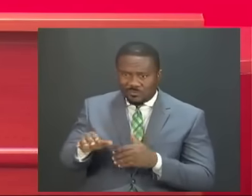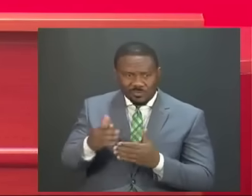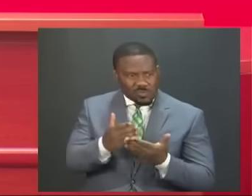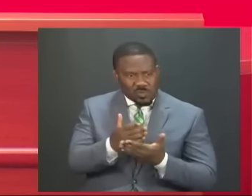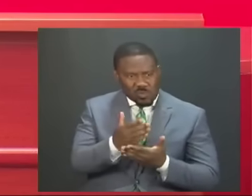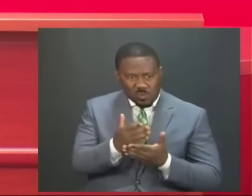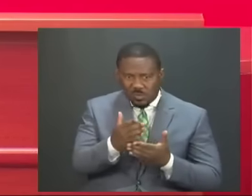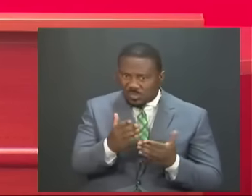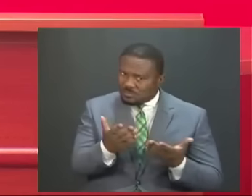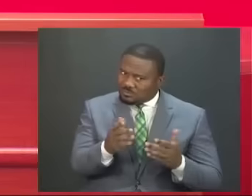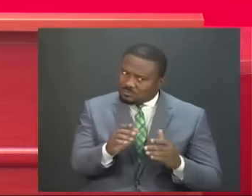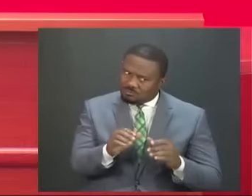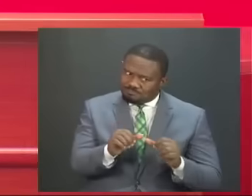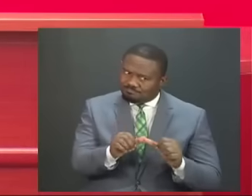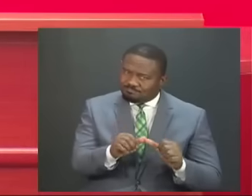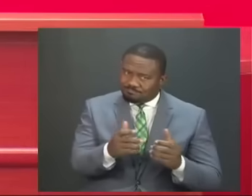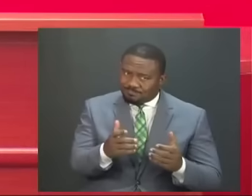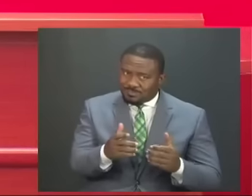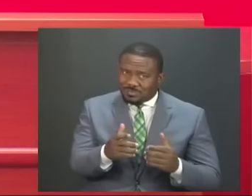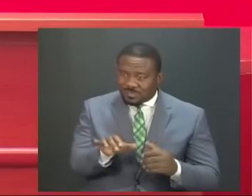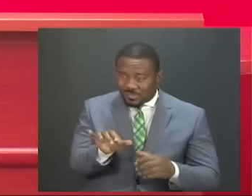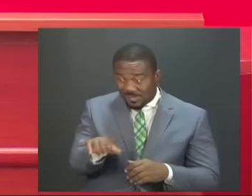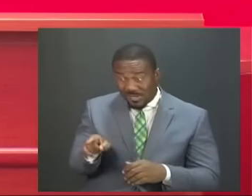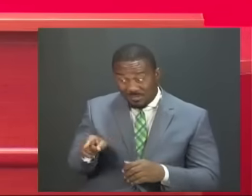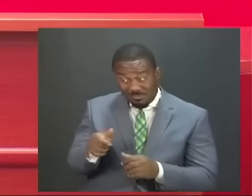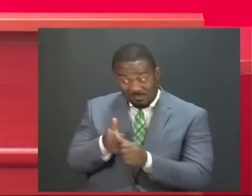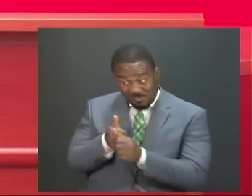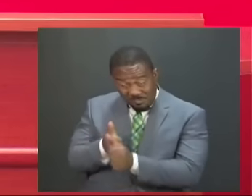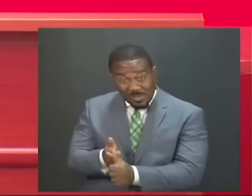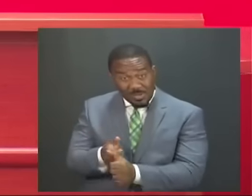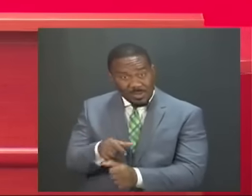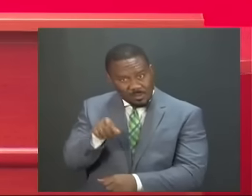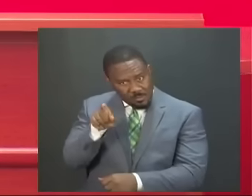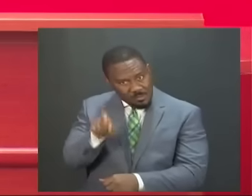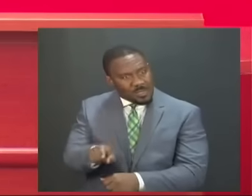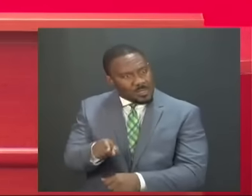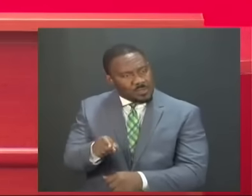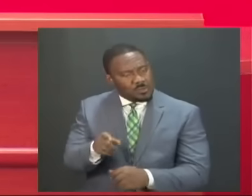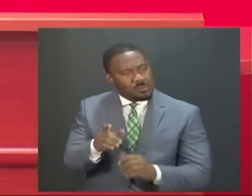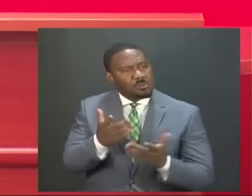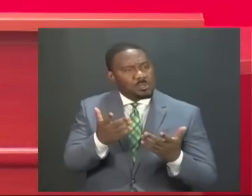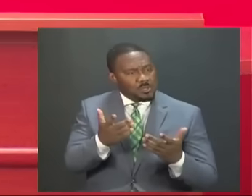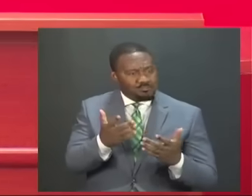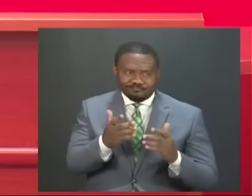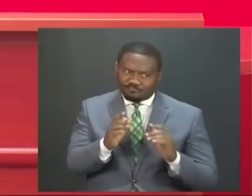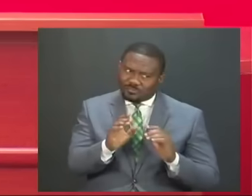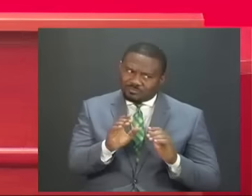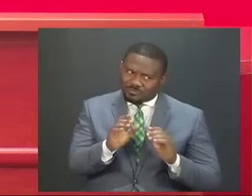exercised, it is that procedure that will have to be followed in exercising the rights.